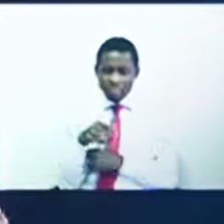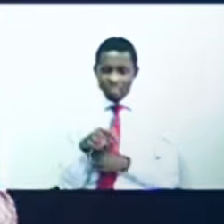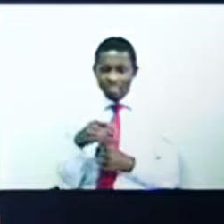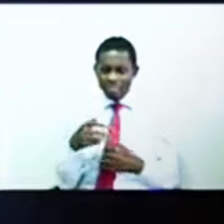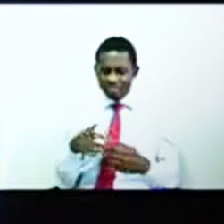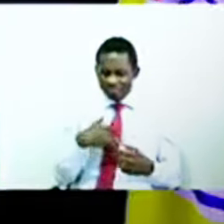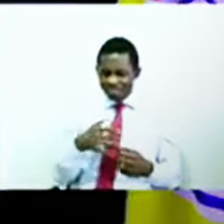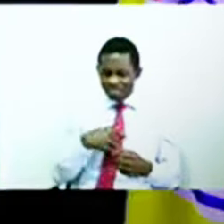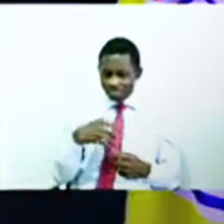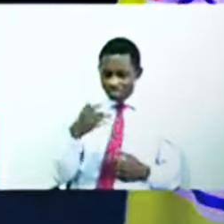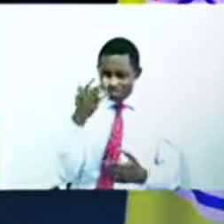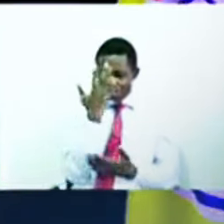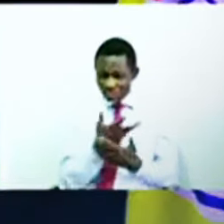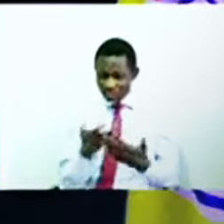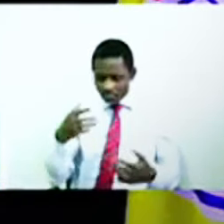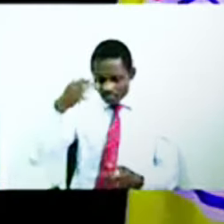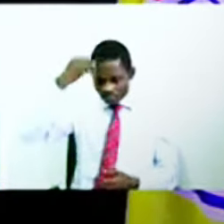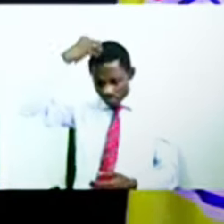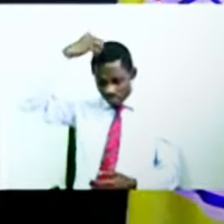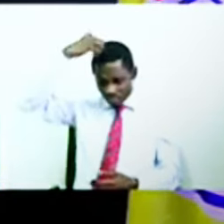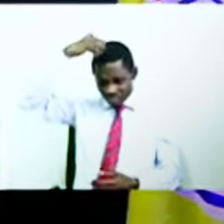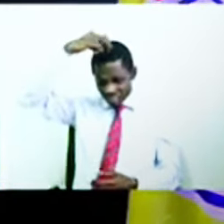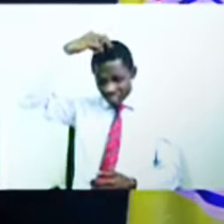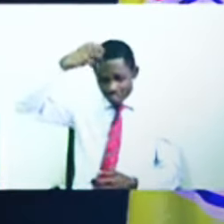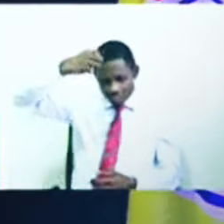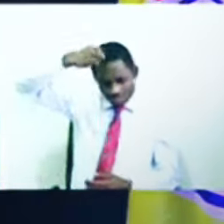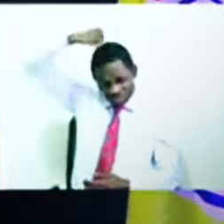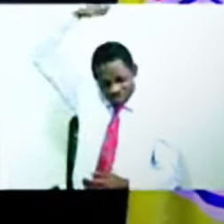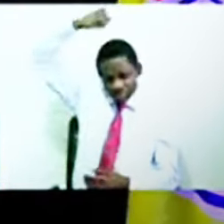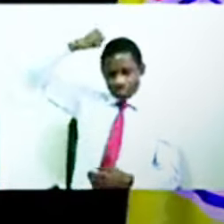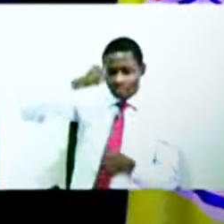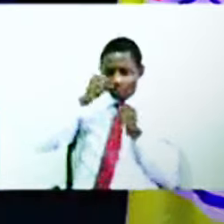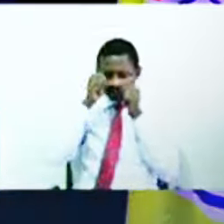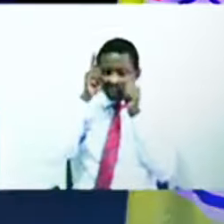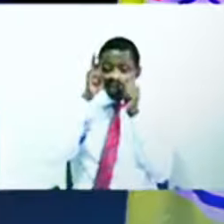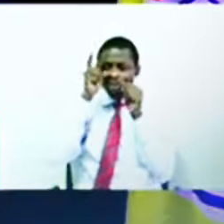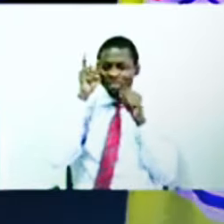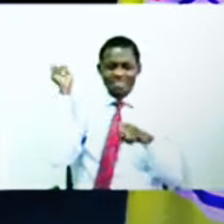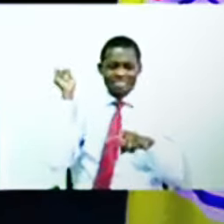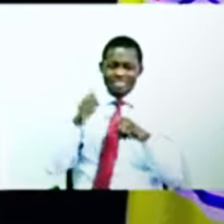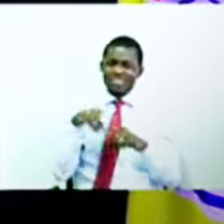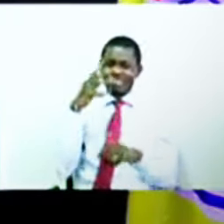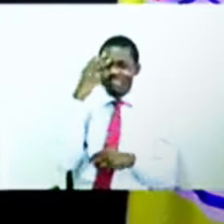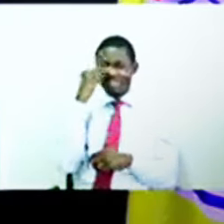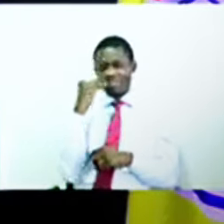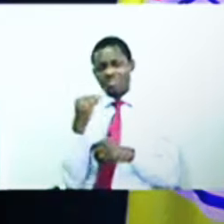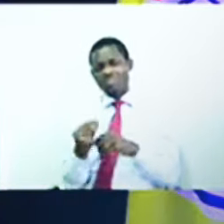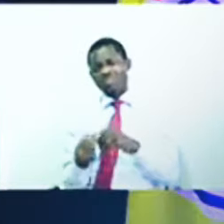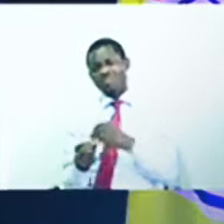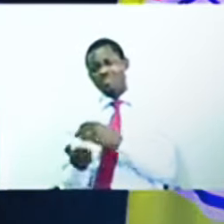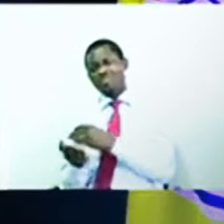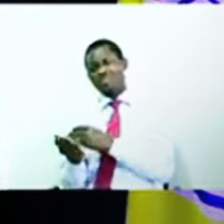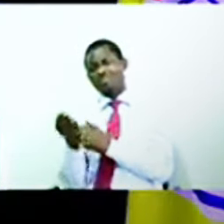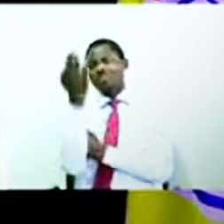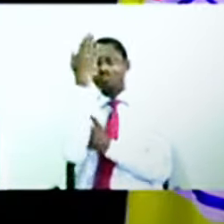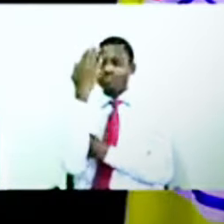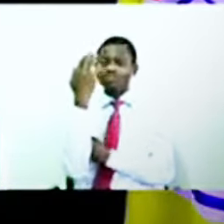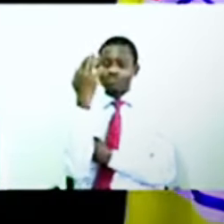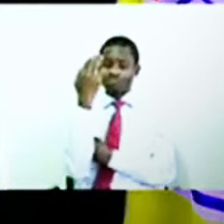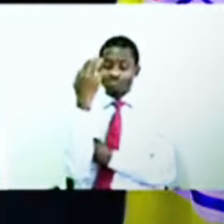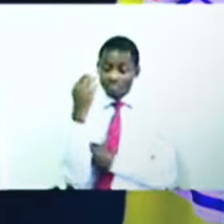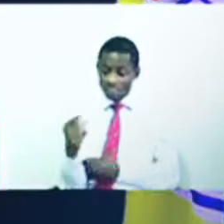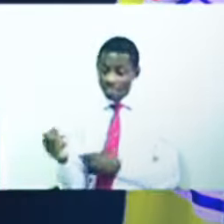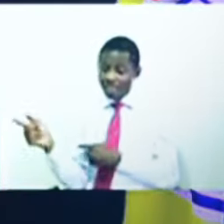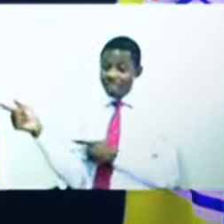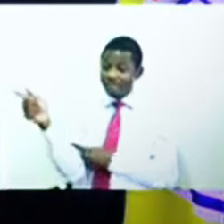na watwe. I will not sleep again. Me na biom the whole night. Anadumuni na. It happened the first day. I did the kind. It